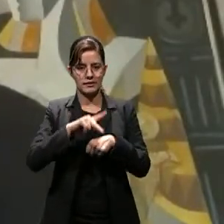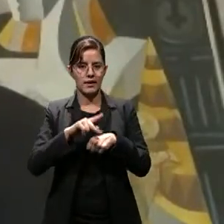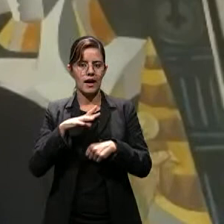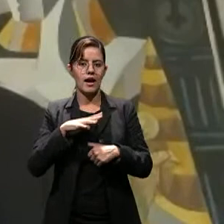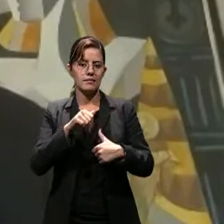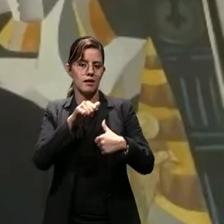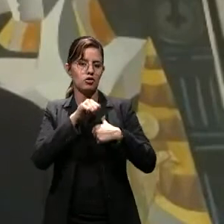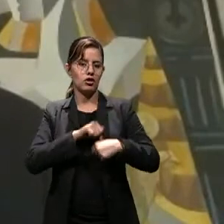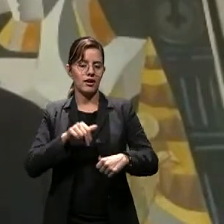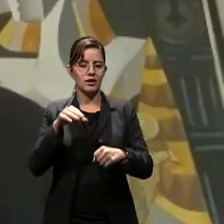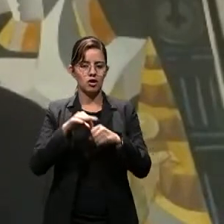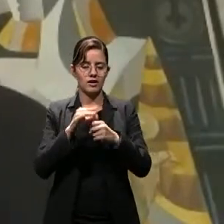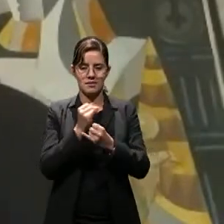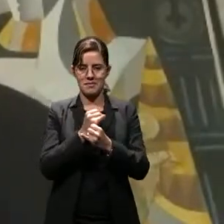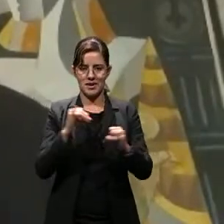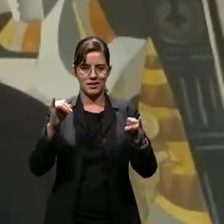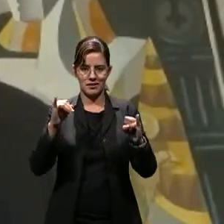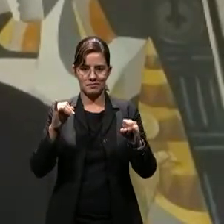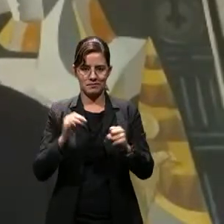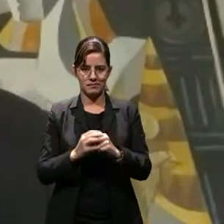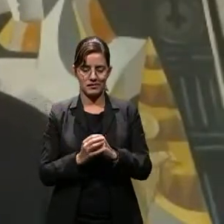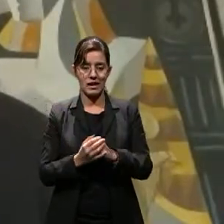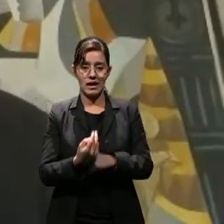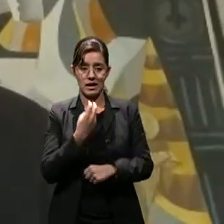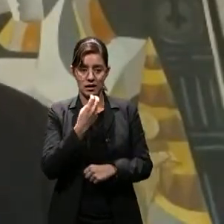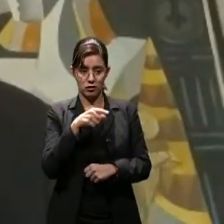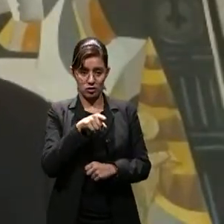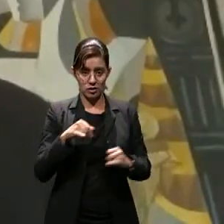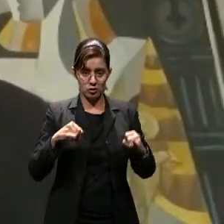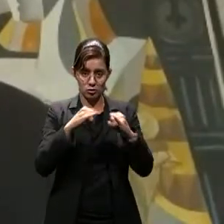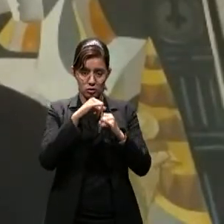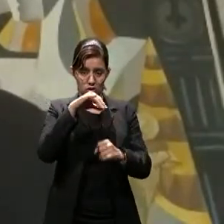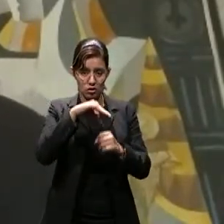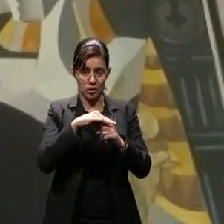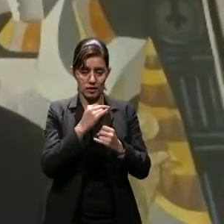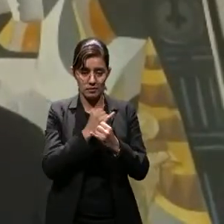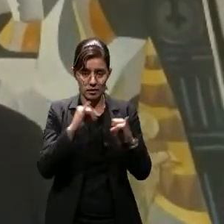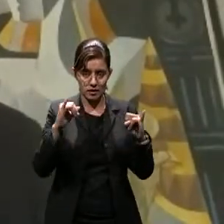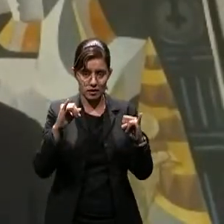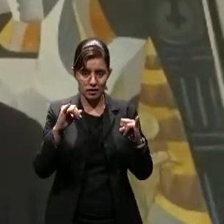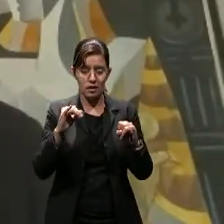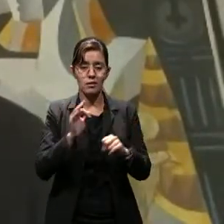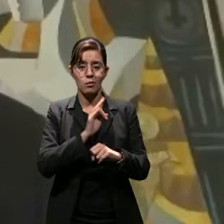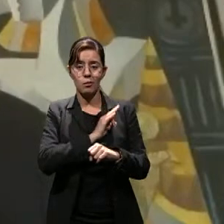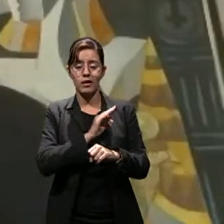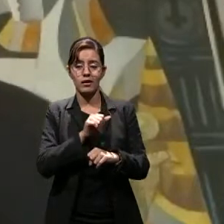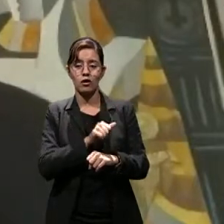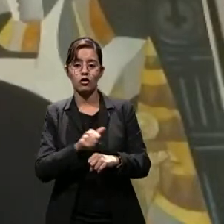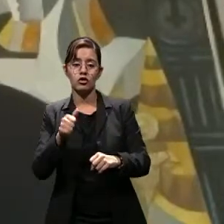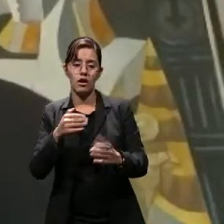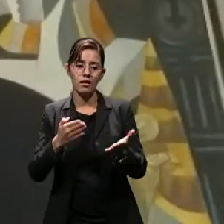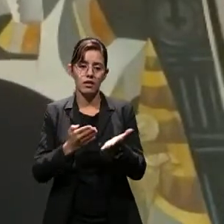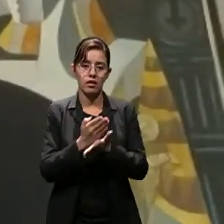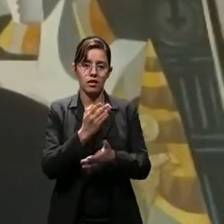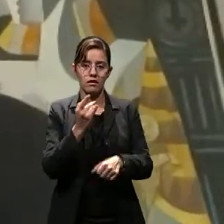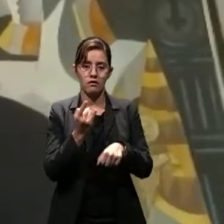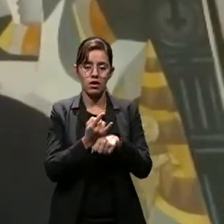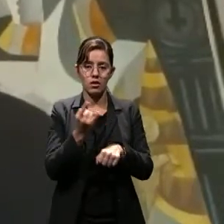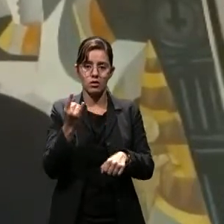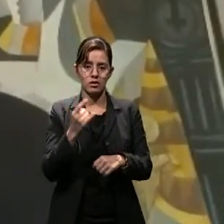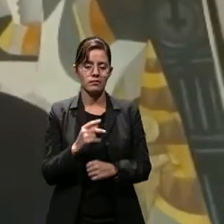an electoral authority which is independent from the government. This is practically